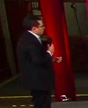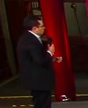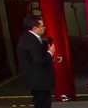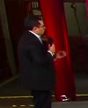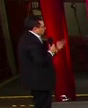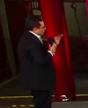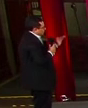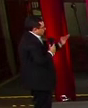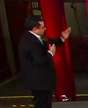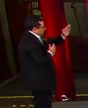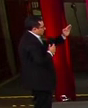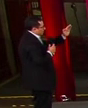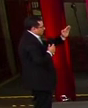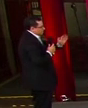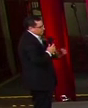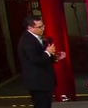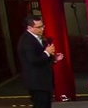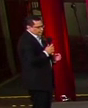epidemiological curve,